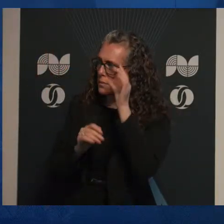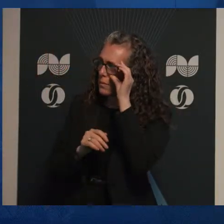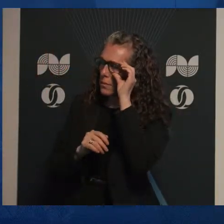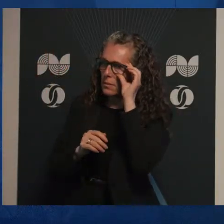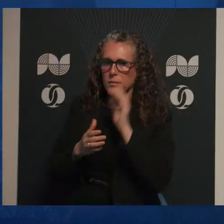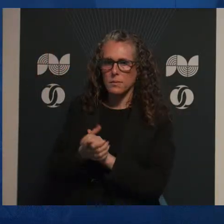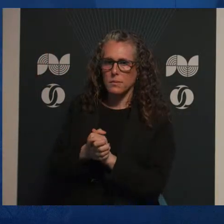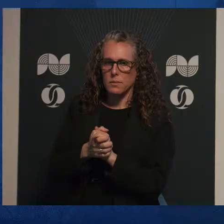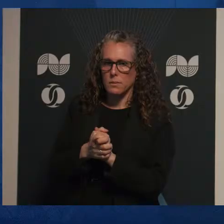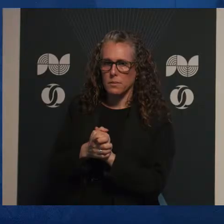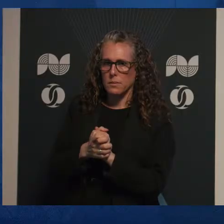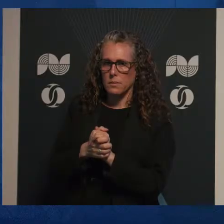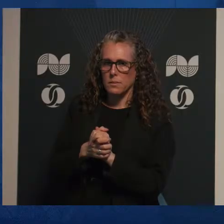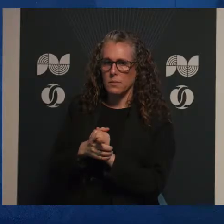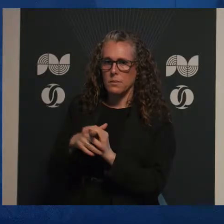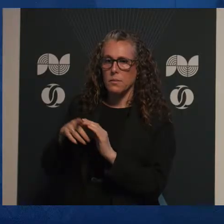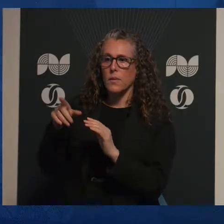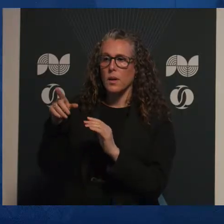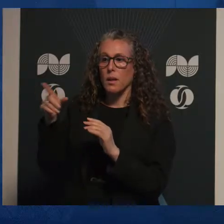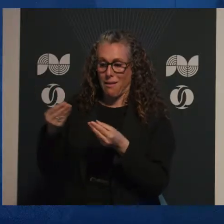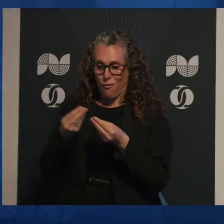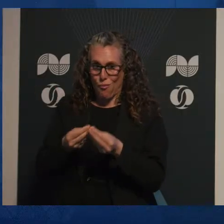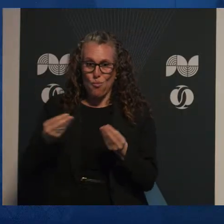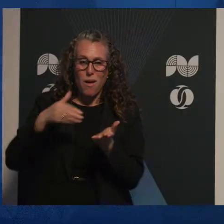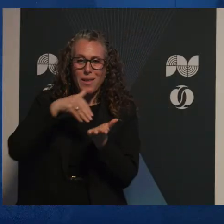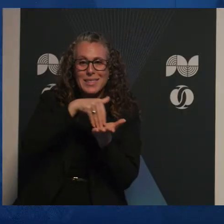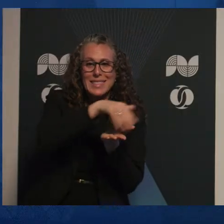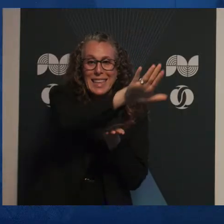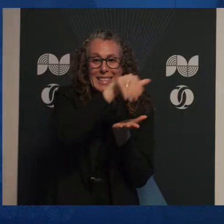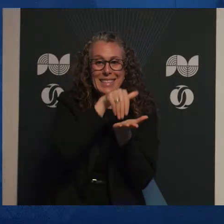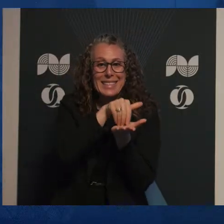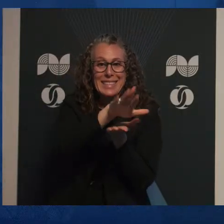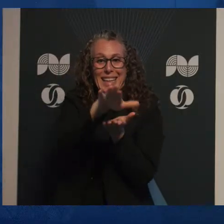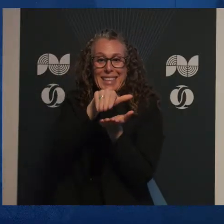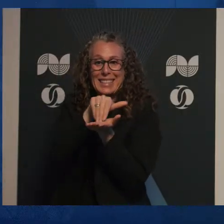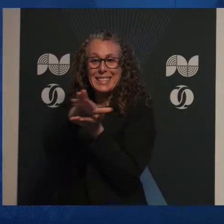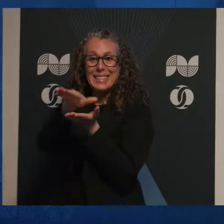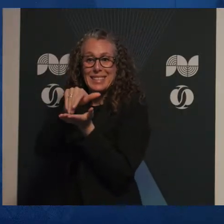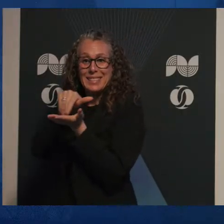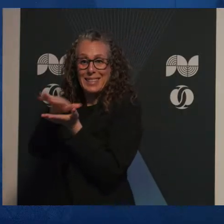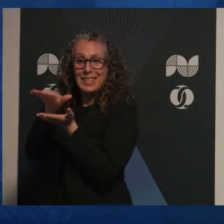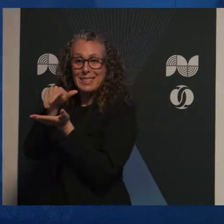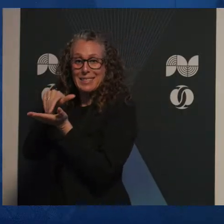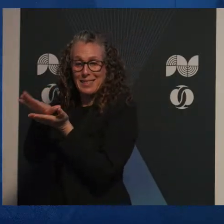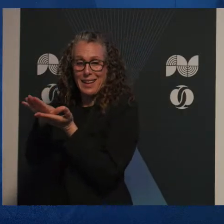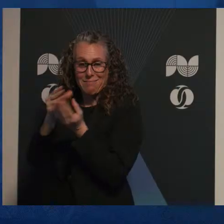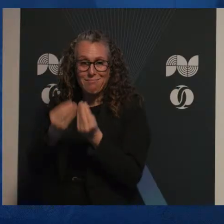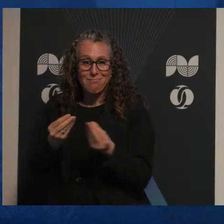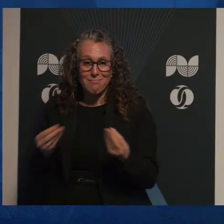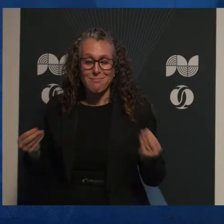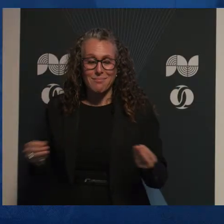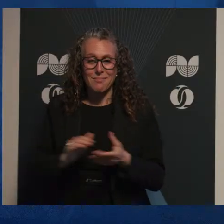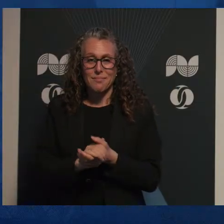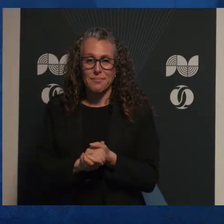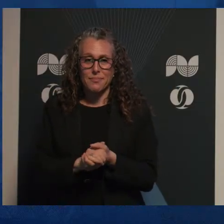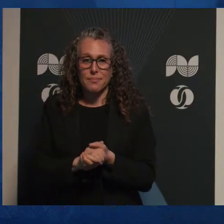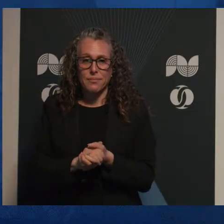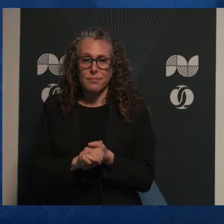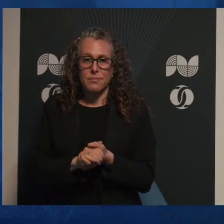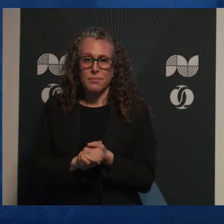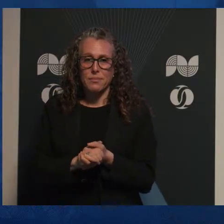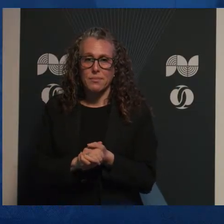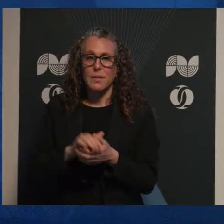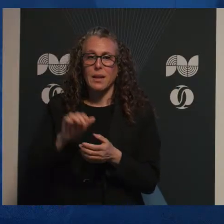is the share of exports of countries or of regions affected by industrial policies. EBRD economies in the EU,